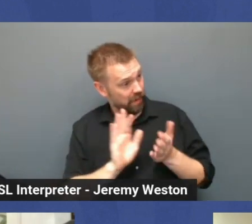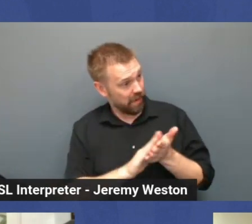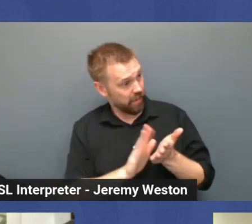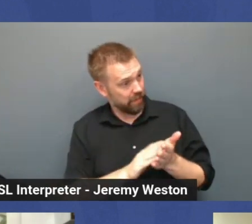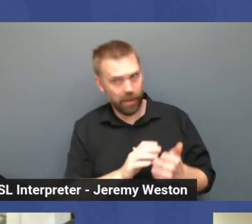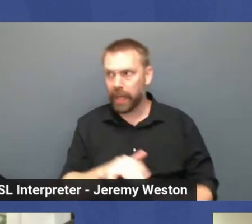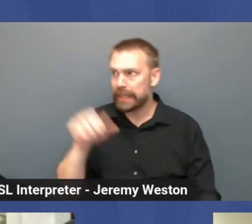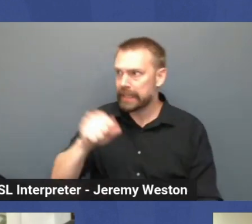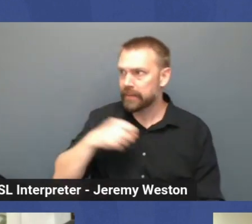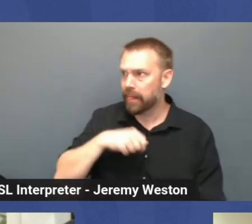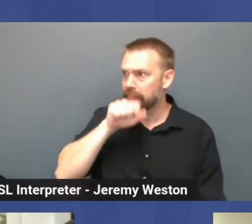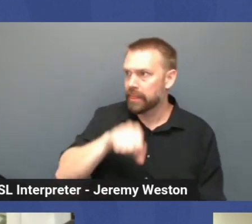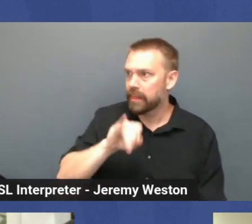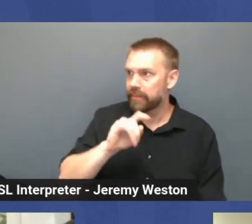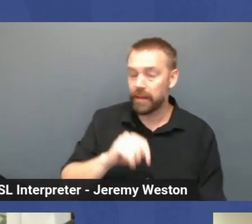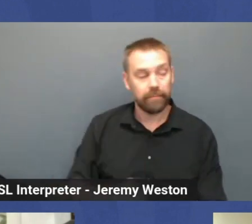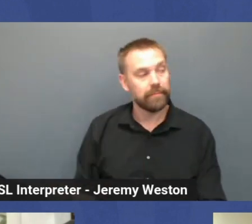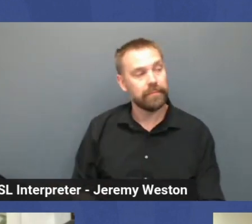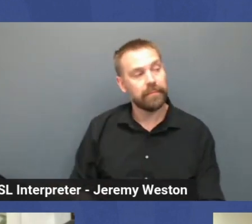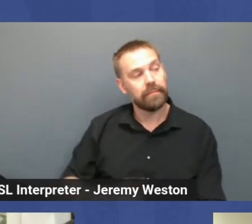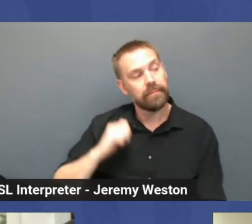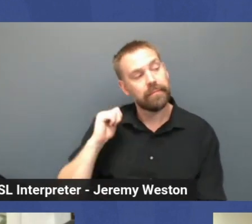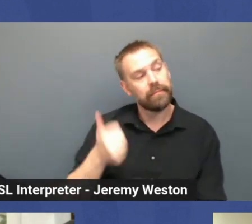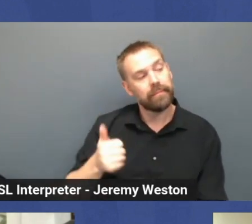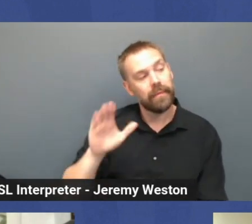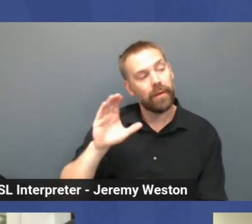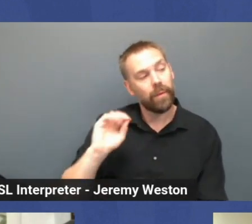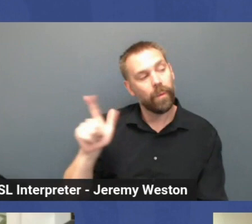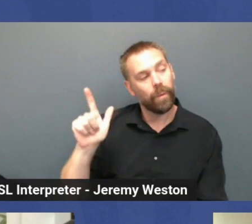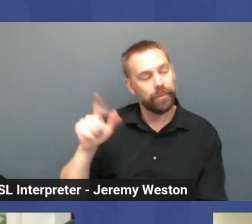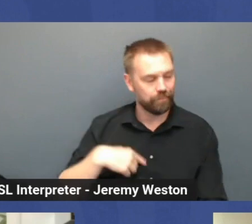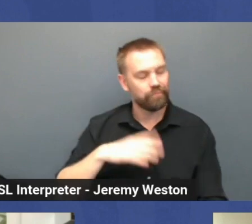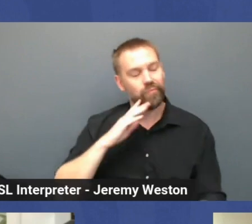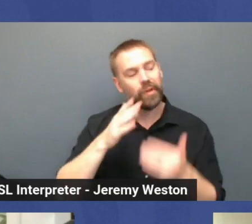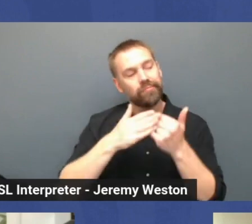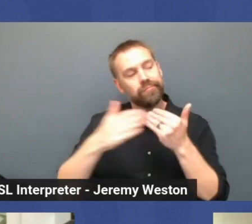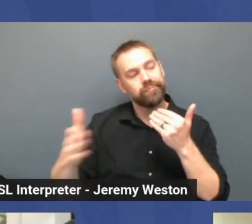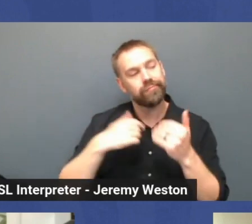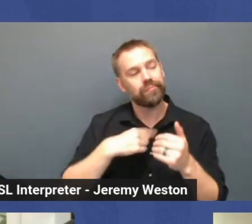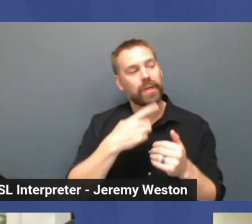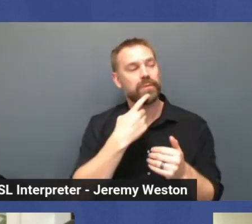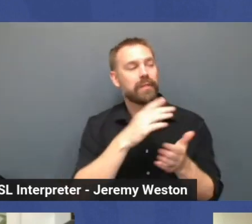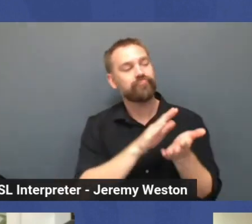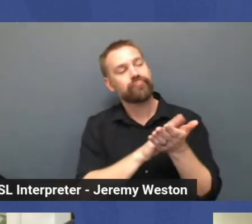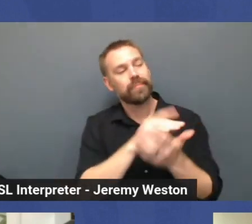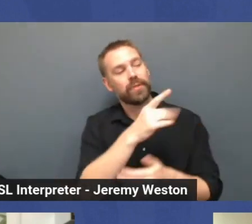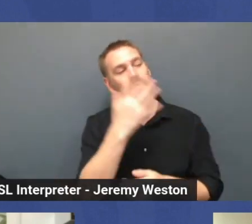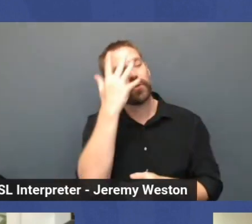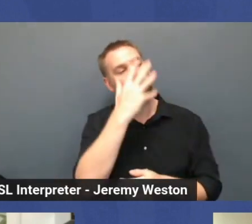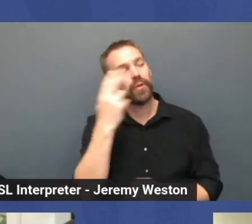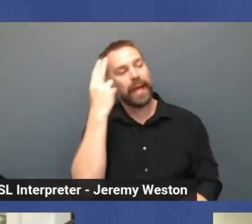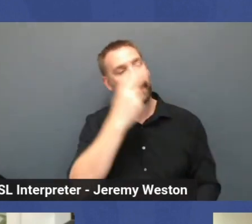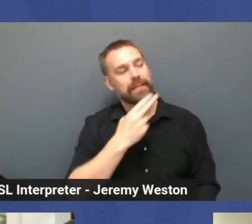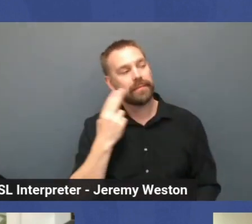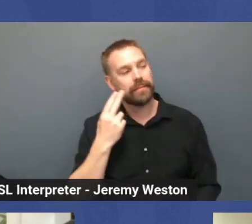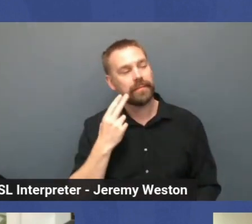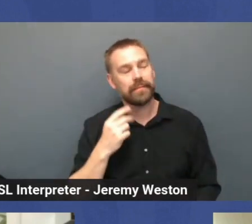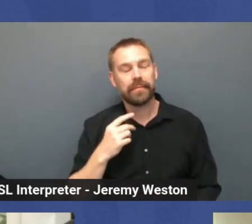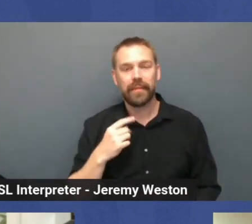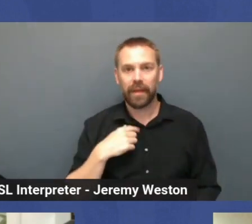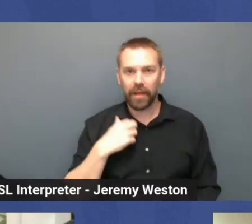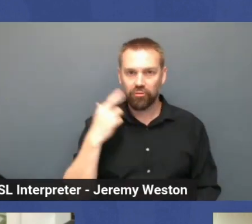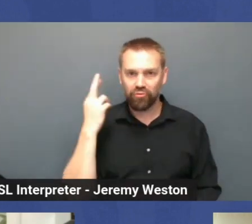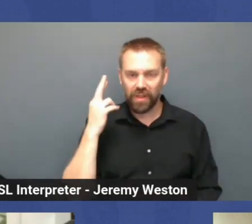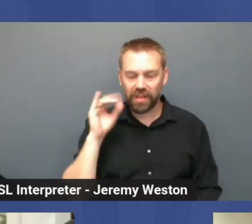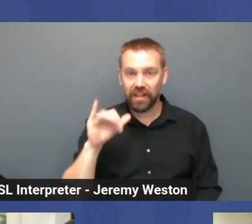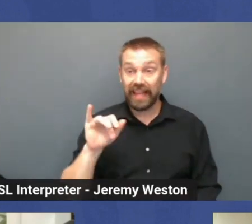like, cool. I'm going to start saying you look handsome then. Come to find out, I hate when people tell me I look beautiful.